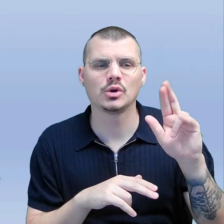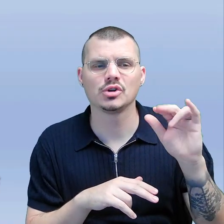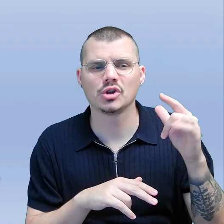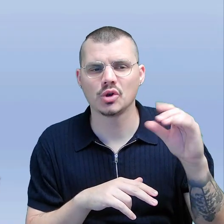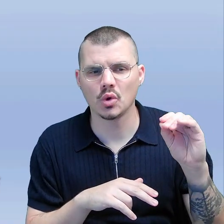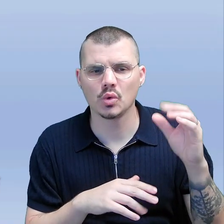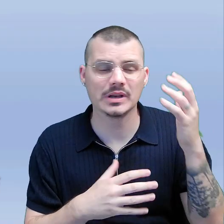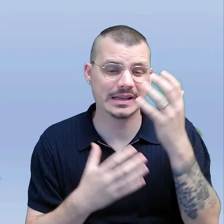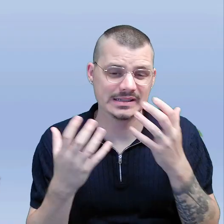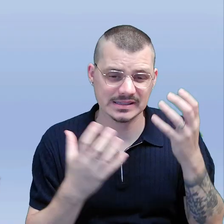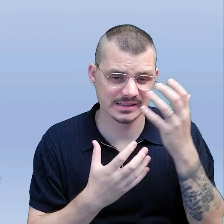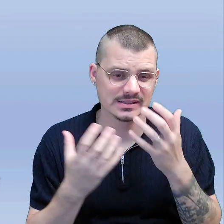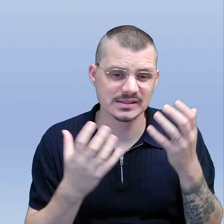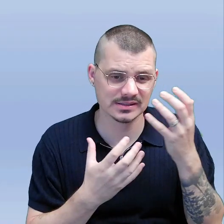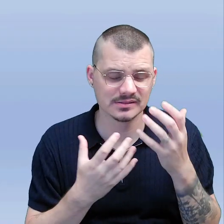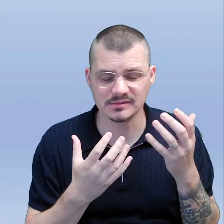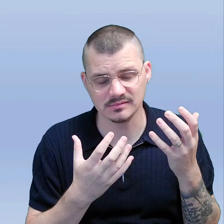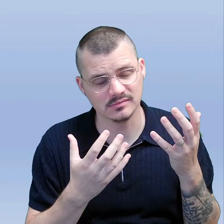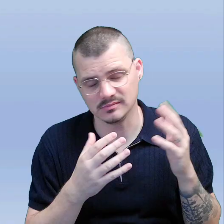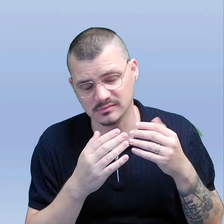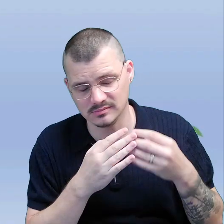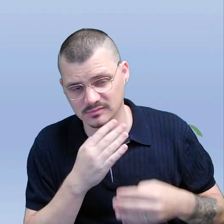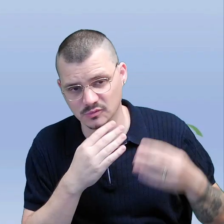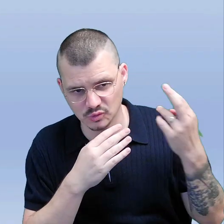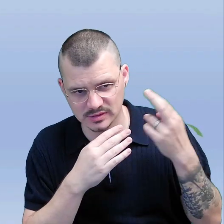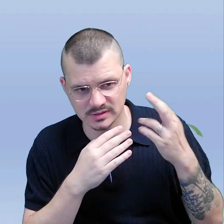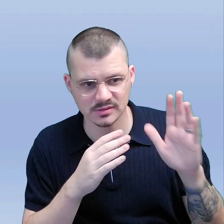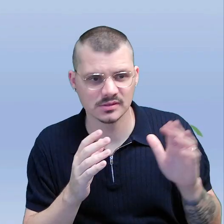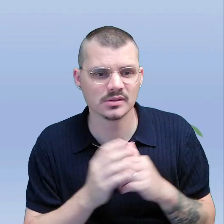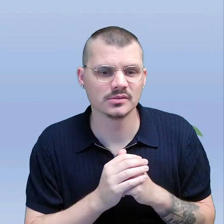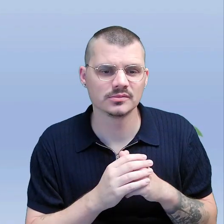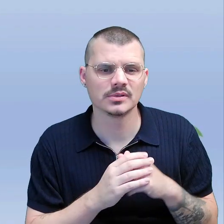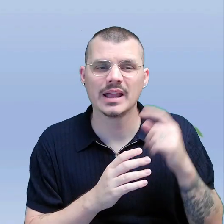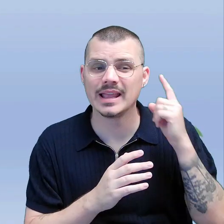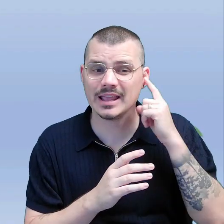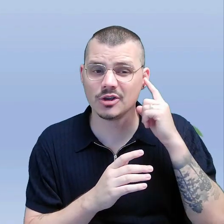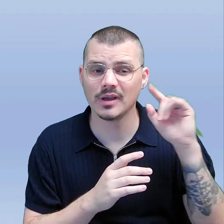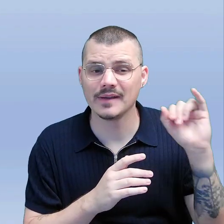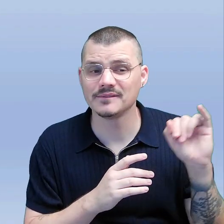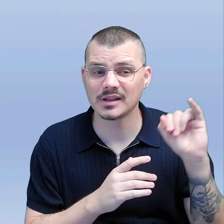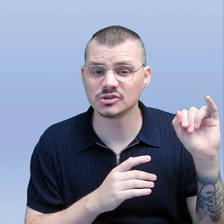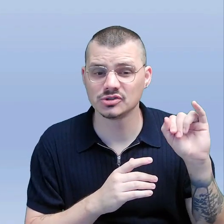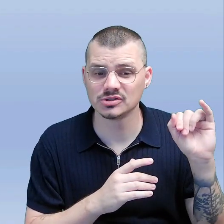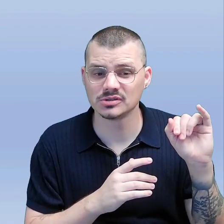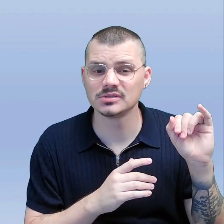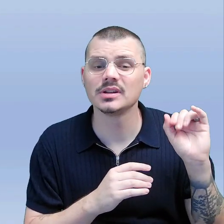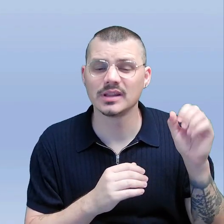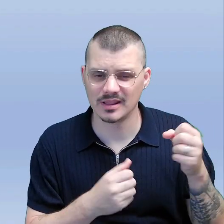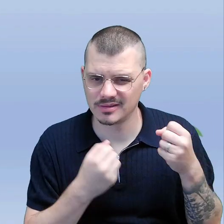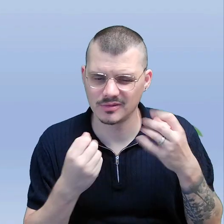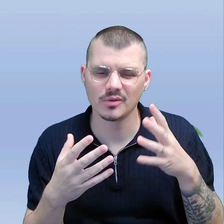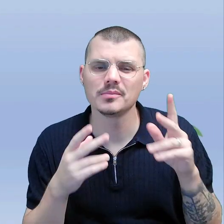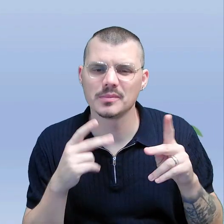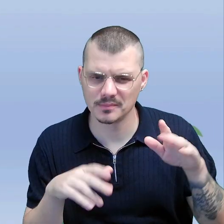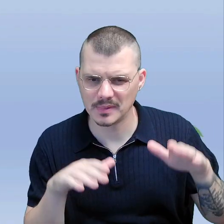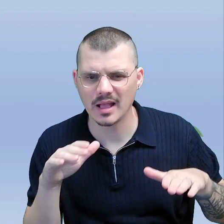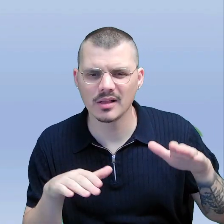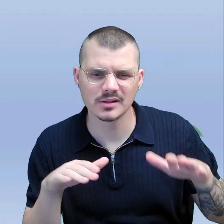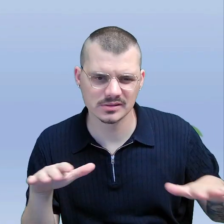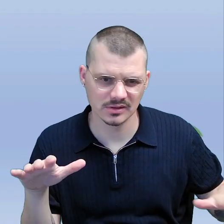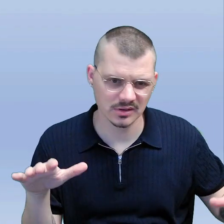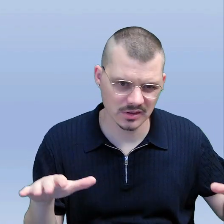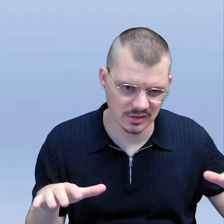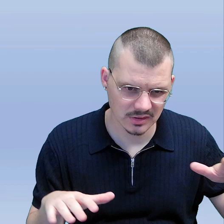and dizziness for a variety of different reasons. Ear infections can throw off people's balance.